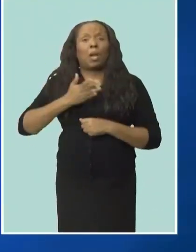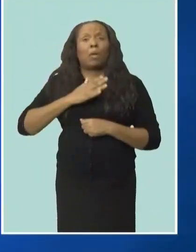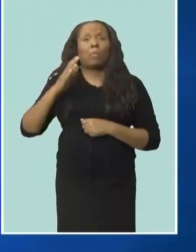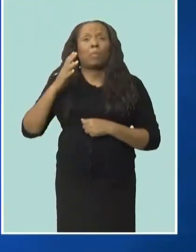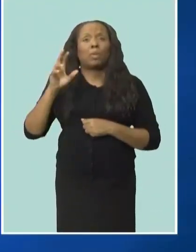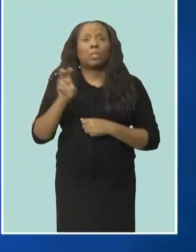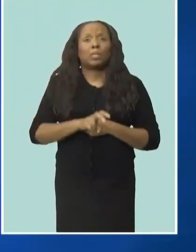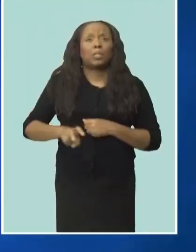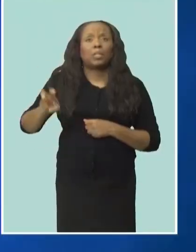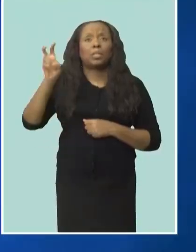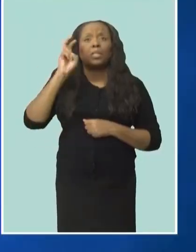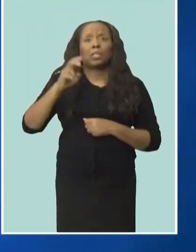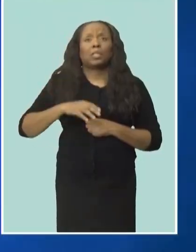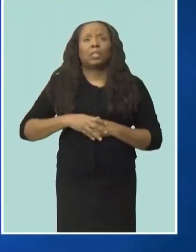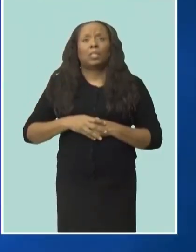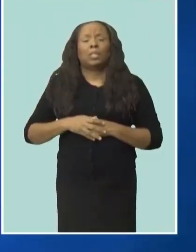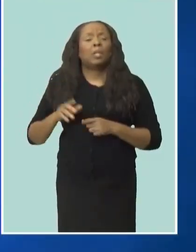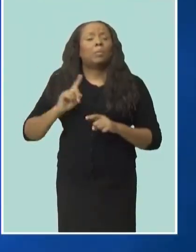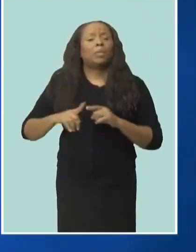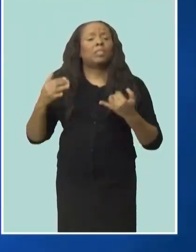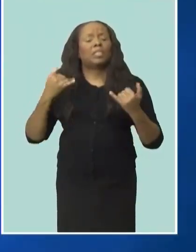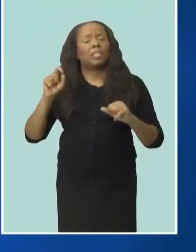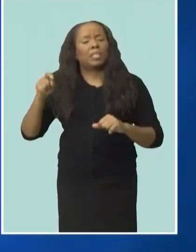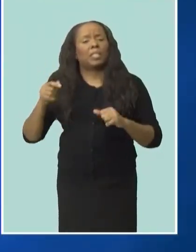yet how far we still have to go.